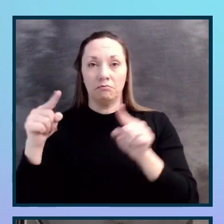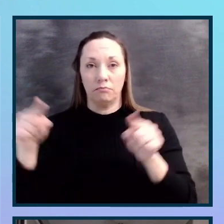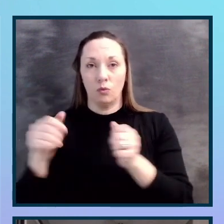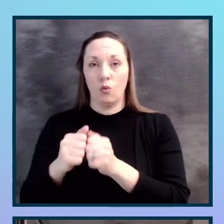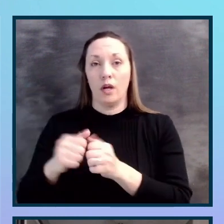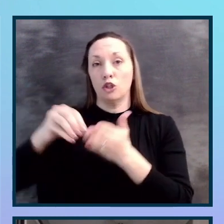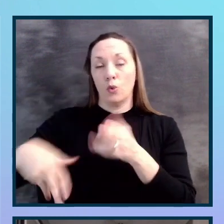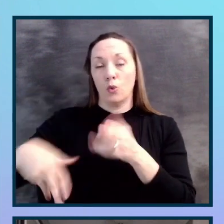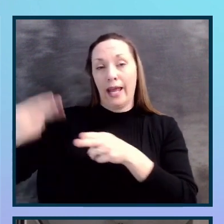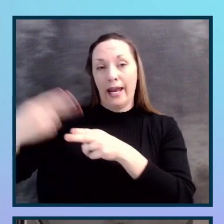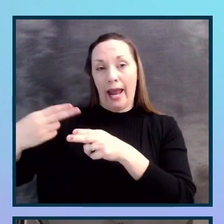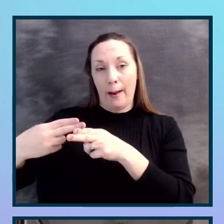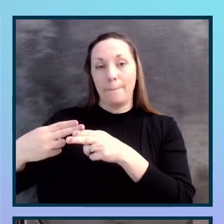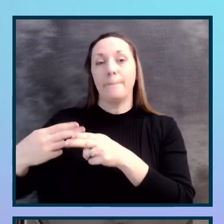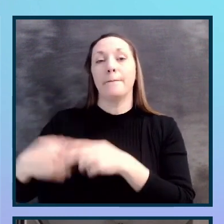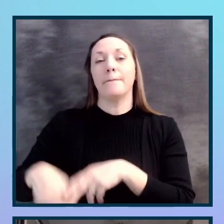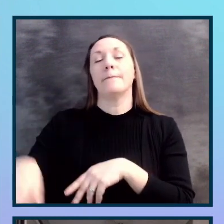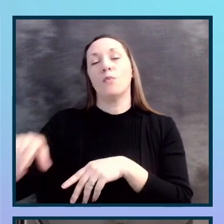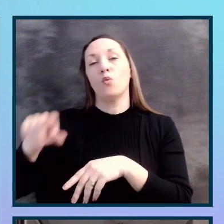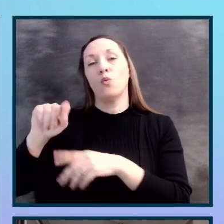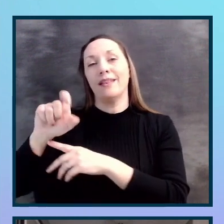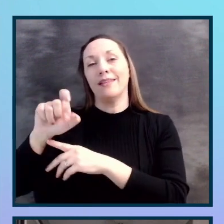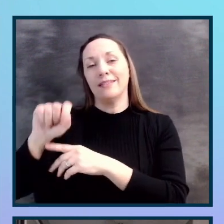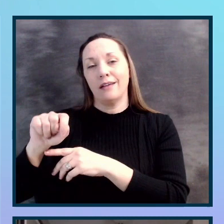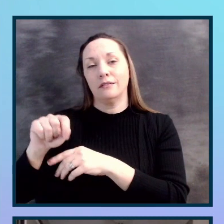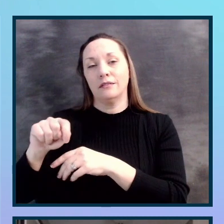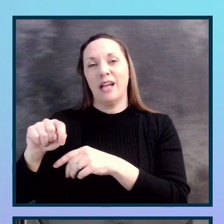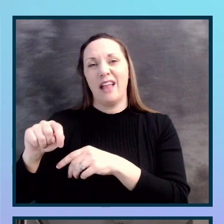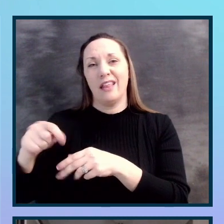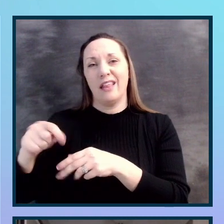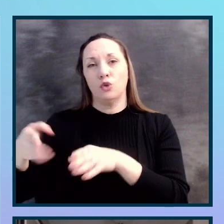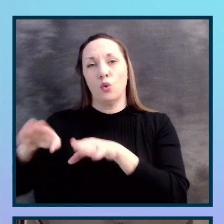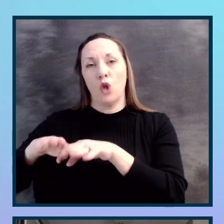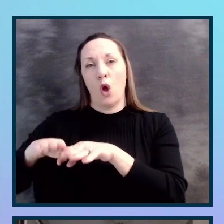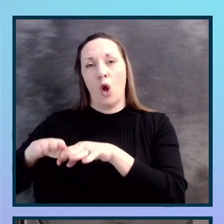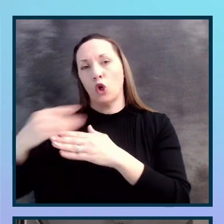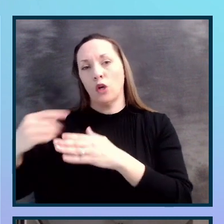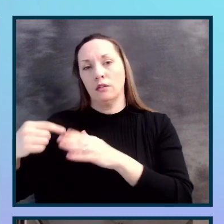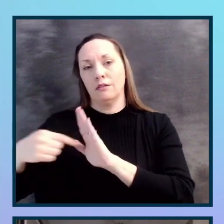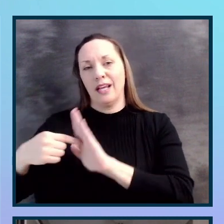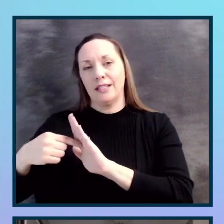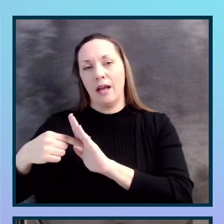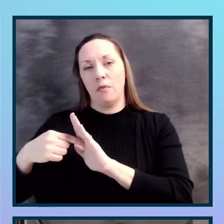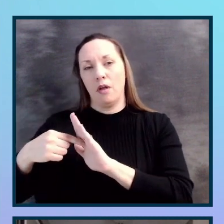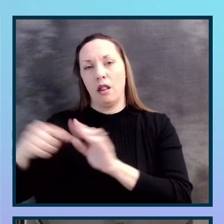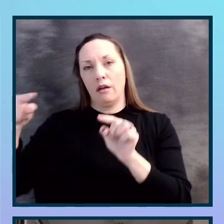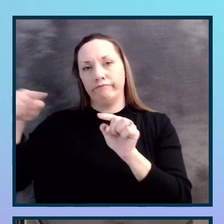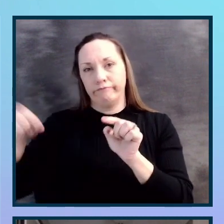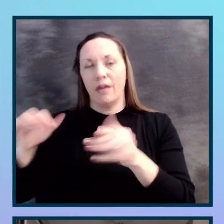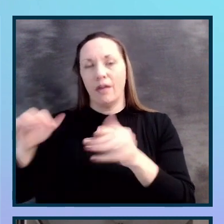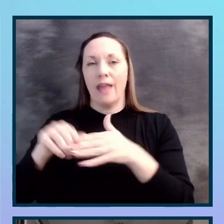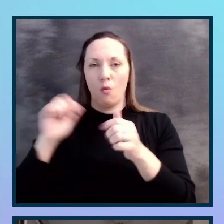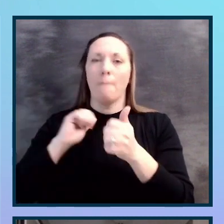name as the text, and then closing all of those tags. That'll be the good example that shows that will pass our accessibility